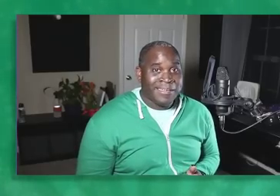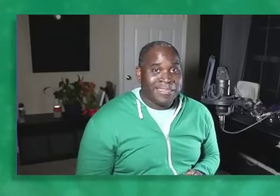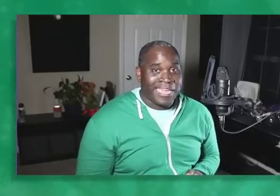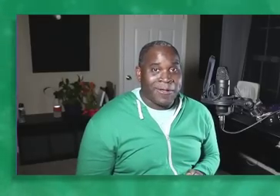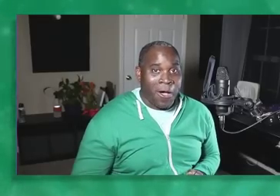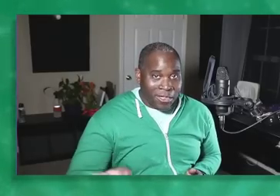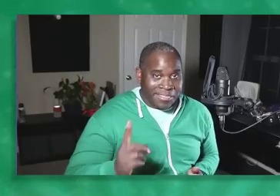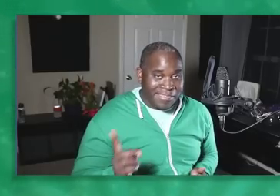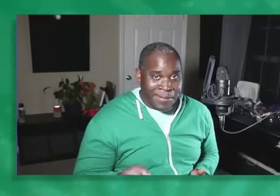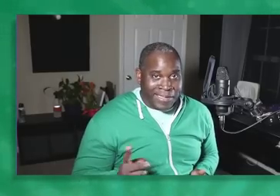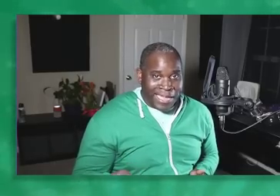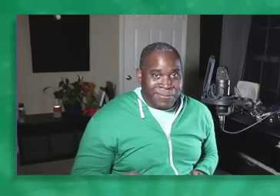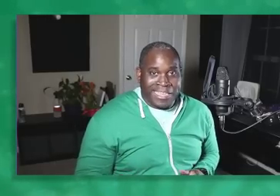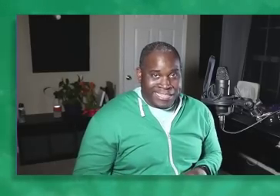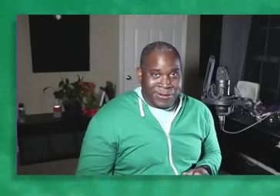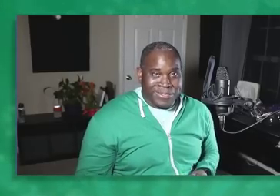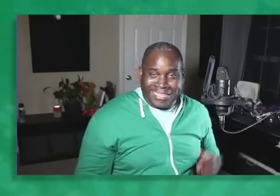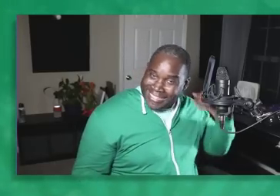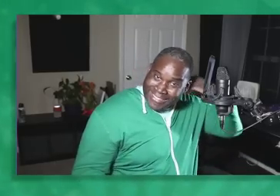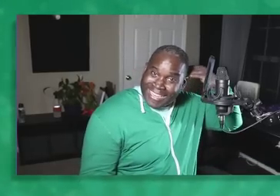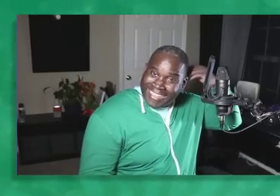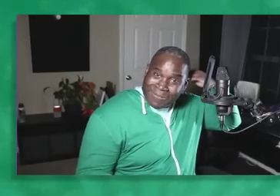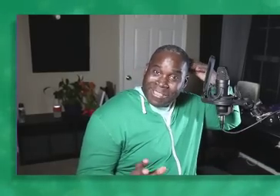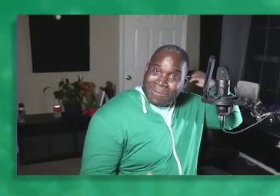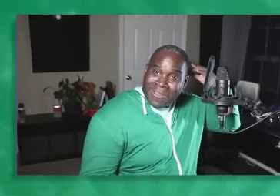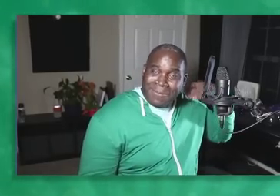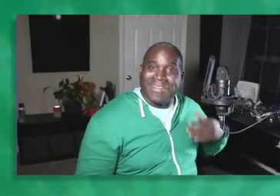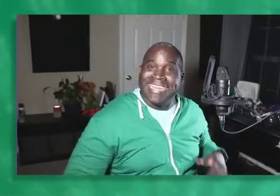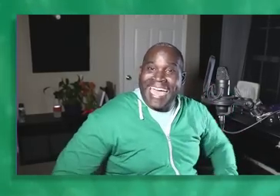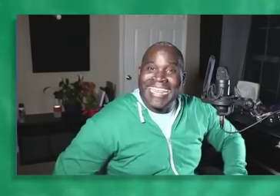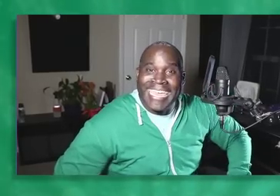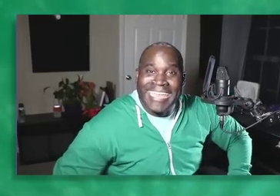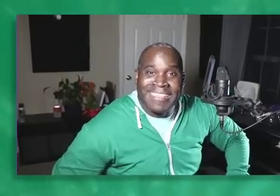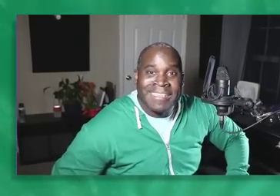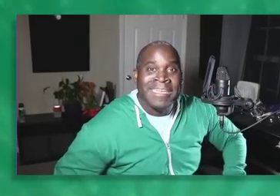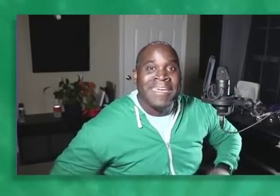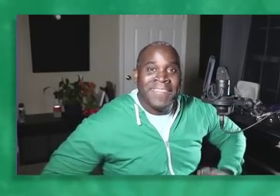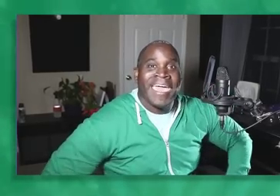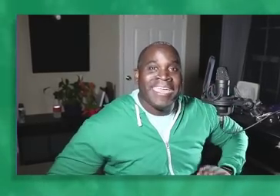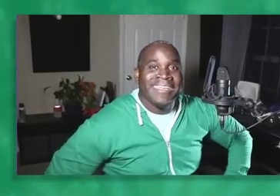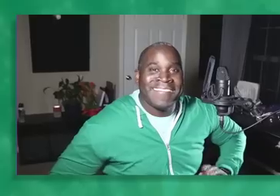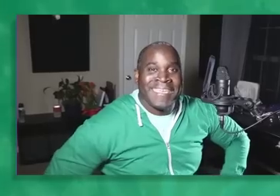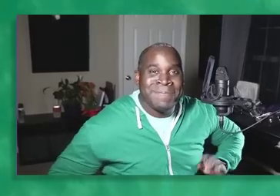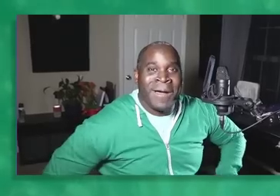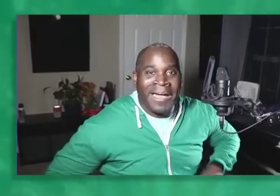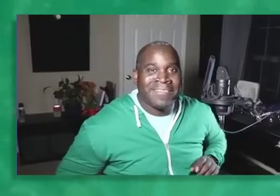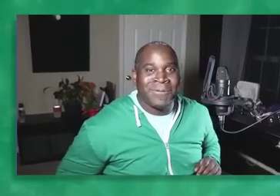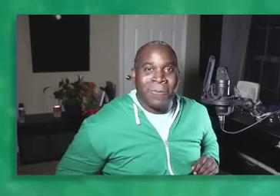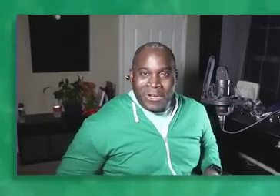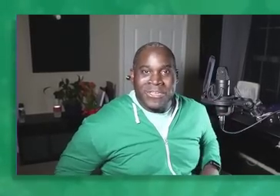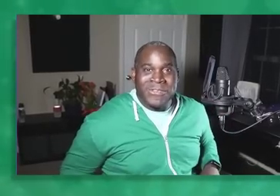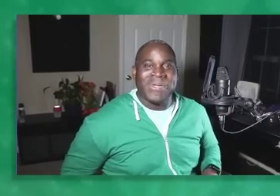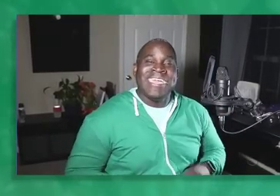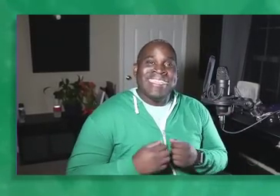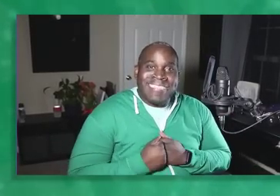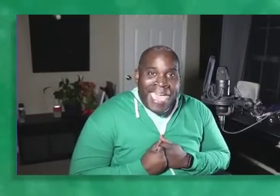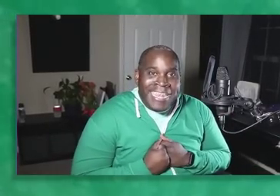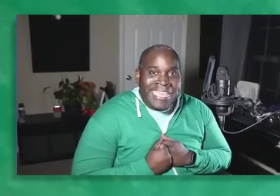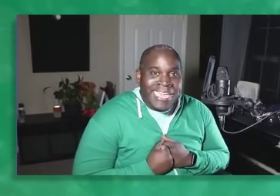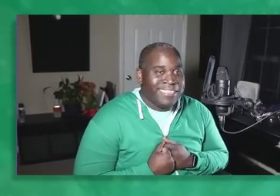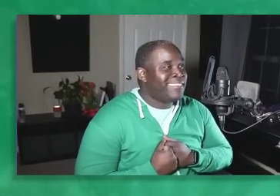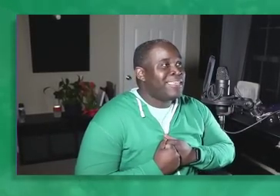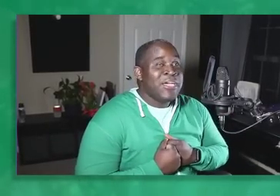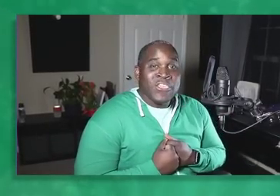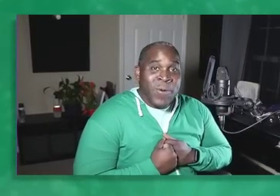kids? Like, all at the same time? Like, like, what's the problem here? Nine kids? That is impossible. What are you doing?